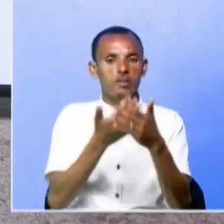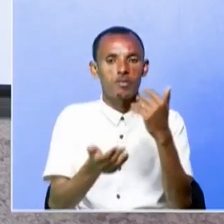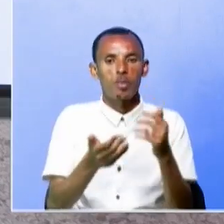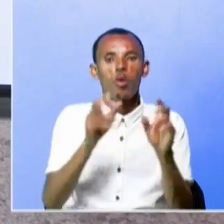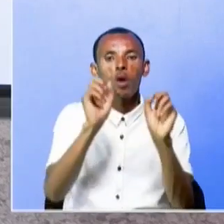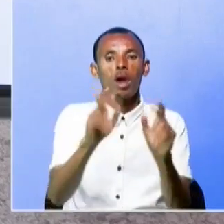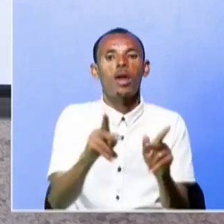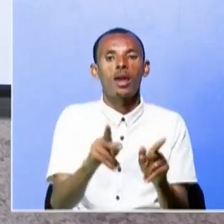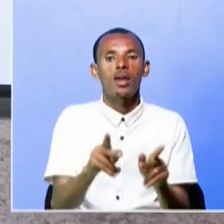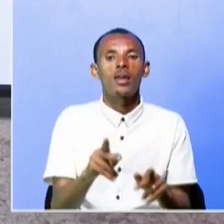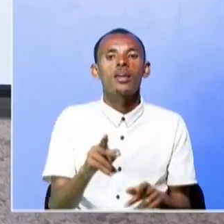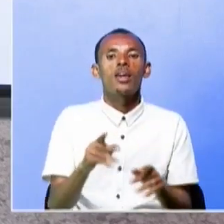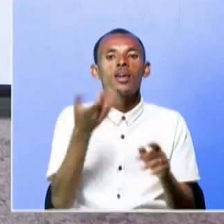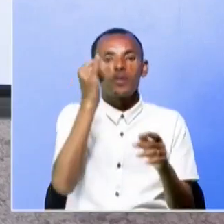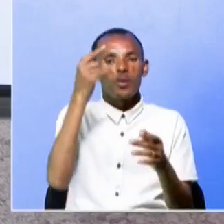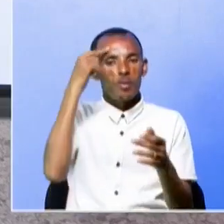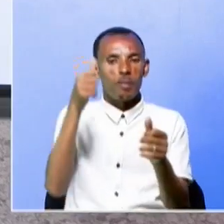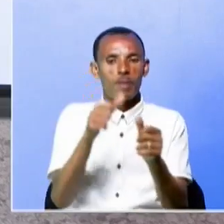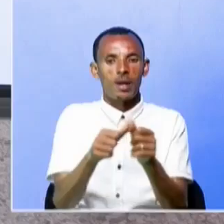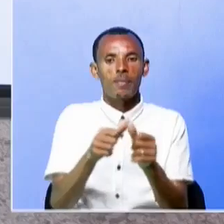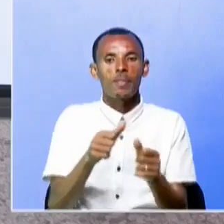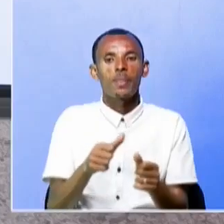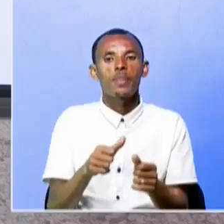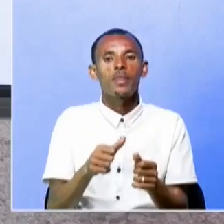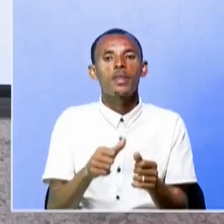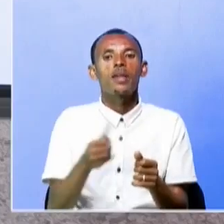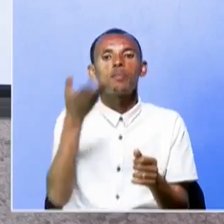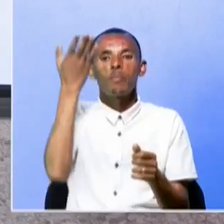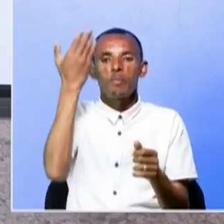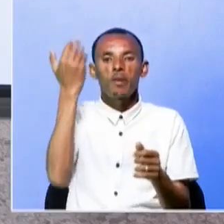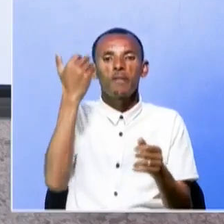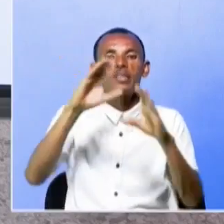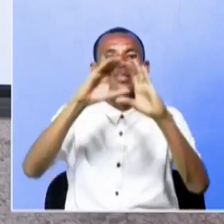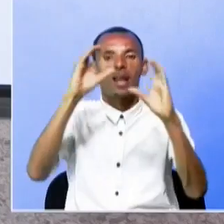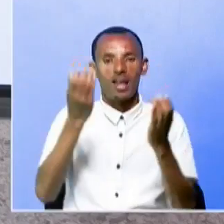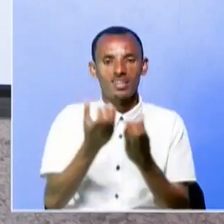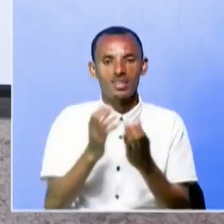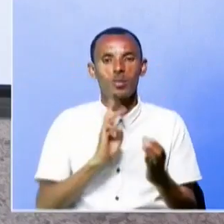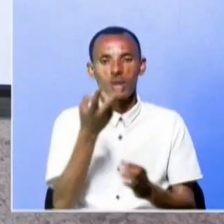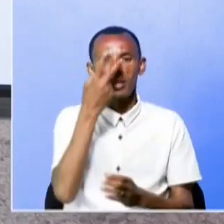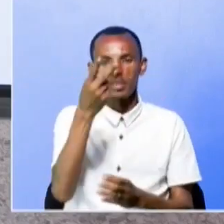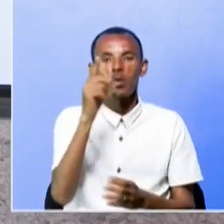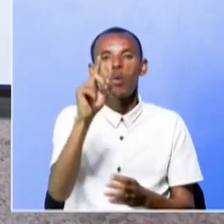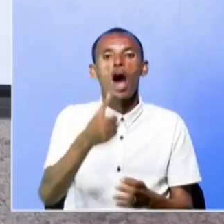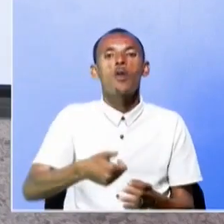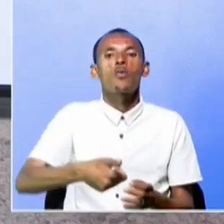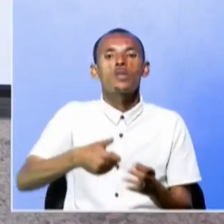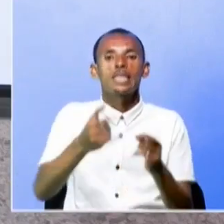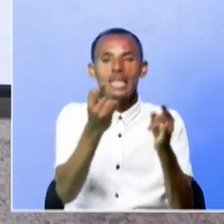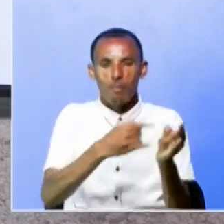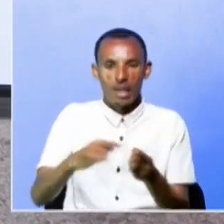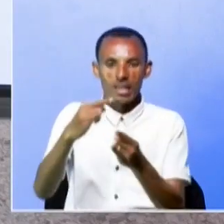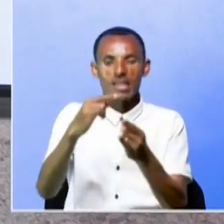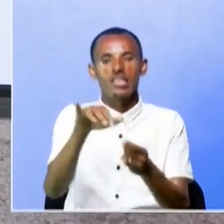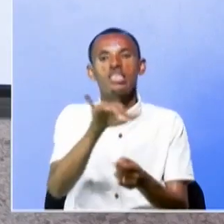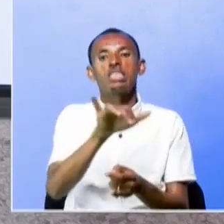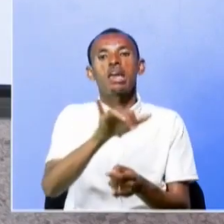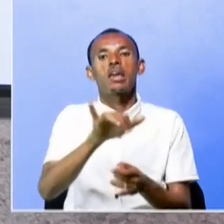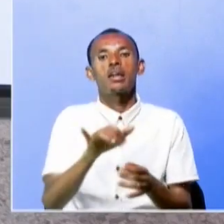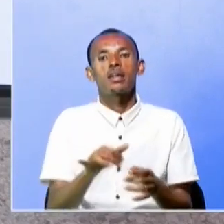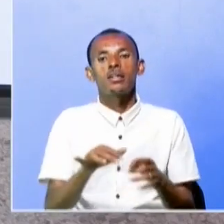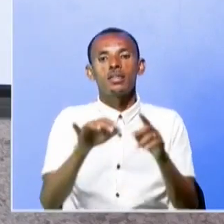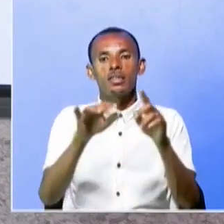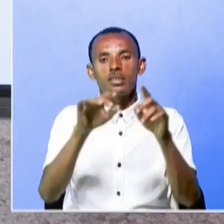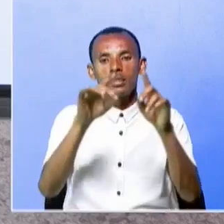okay? If you remember, in our previous lesson, we have seen one of the method of checking similarity, which is